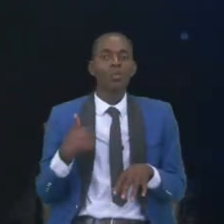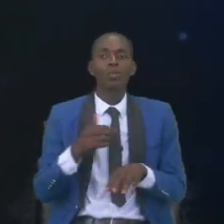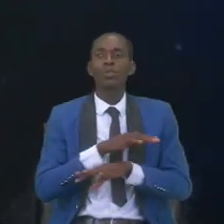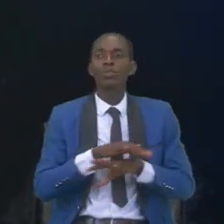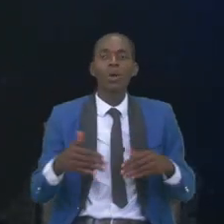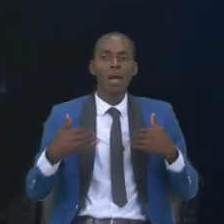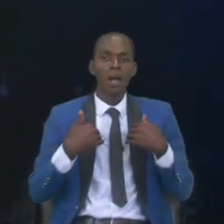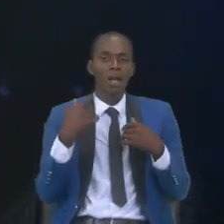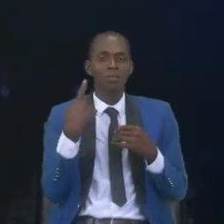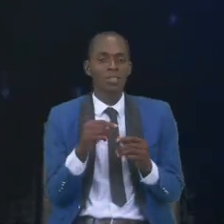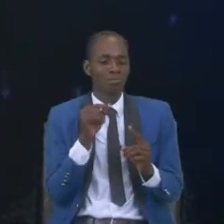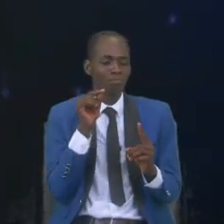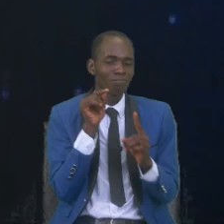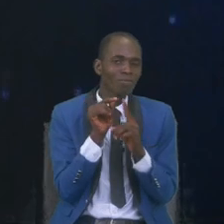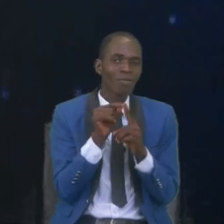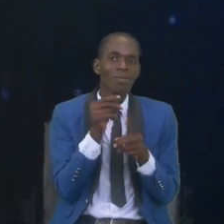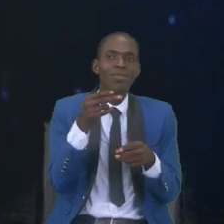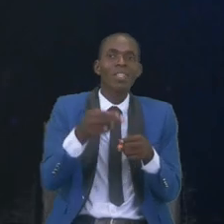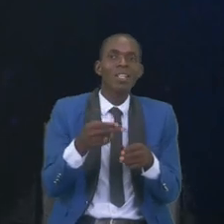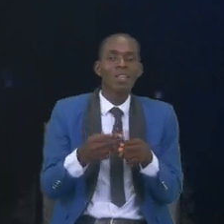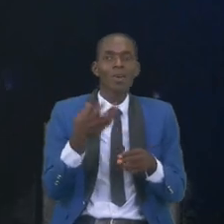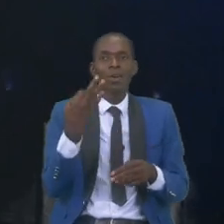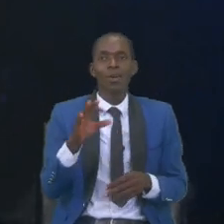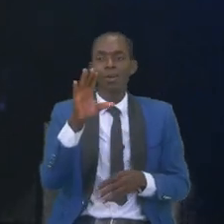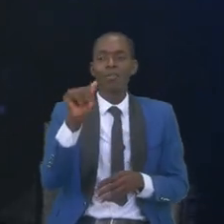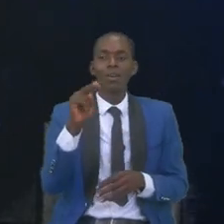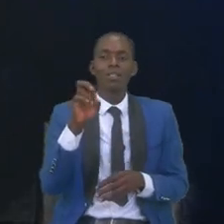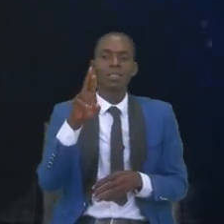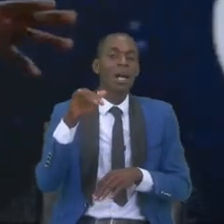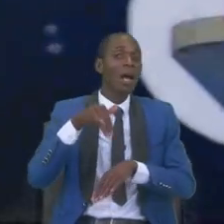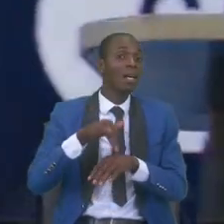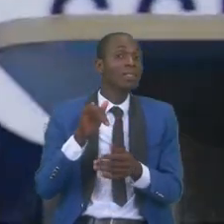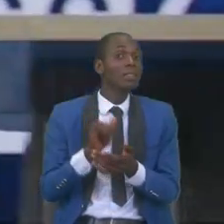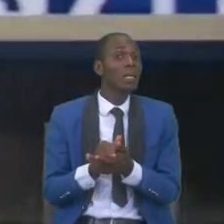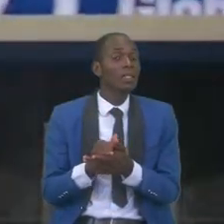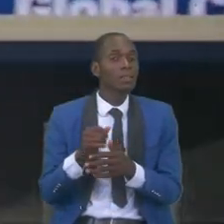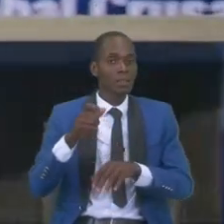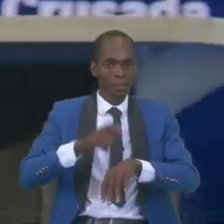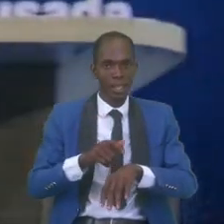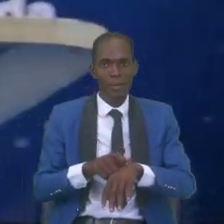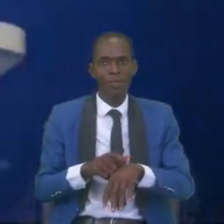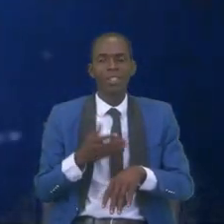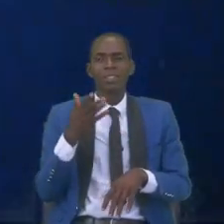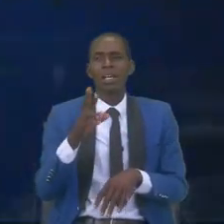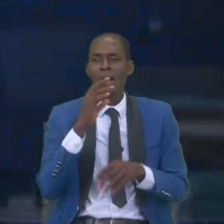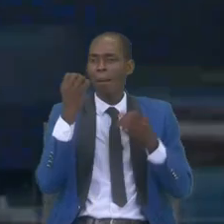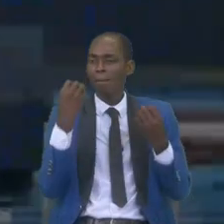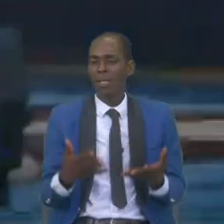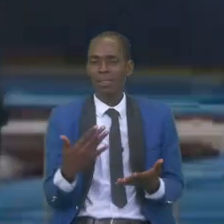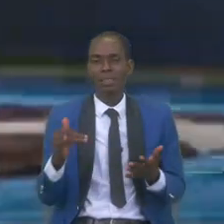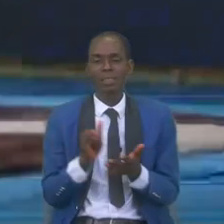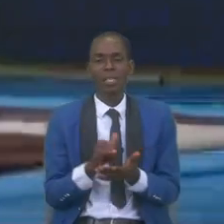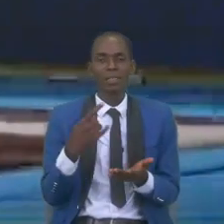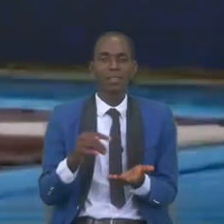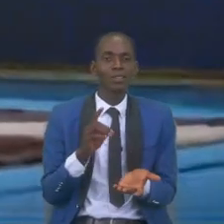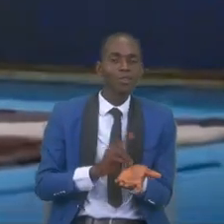exact name of cancer at that time. There are many things now medical people will tell you. If you go